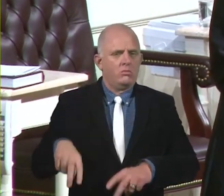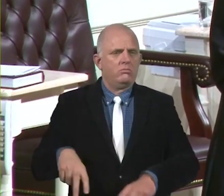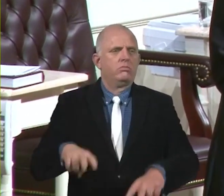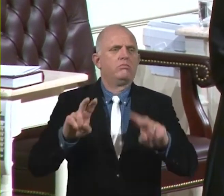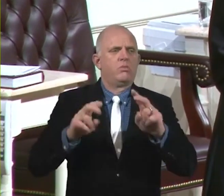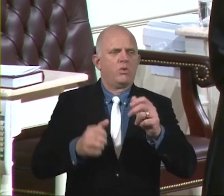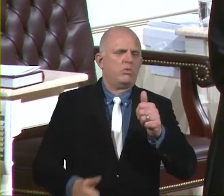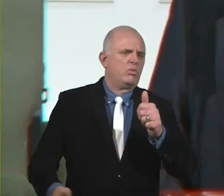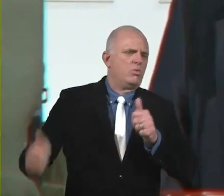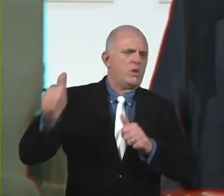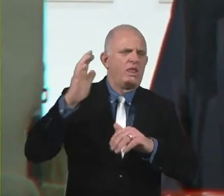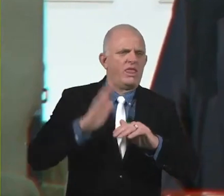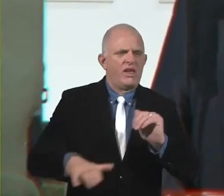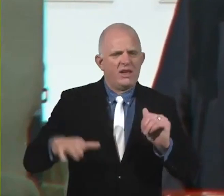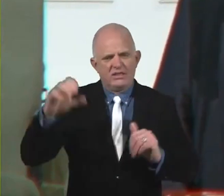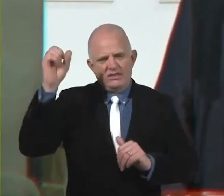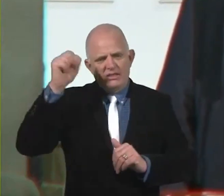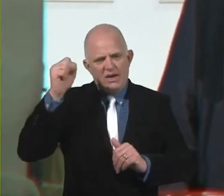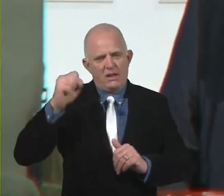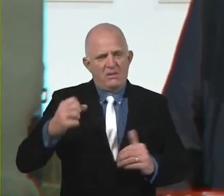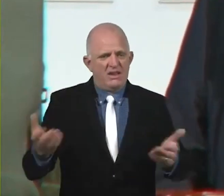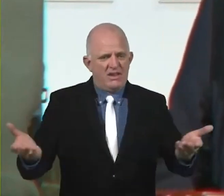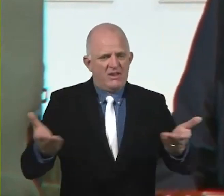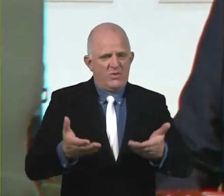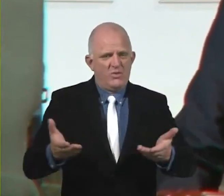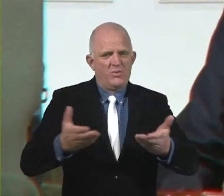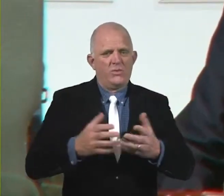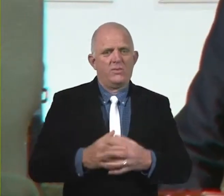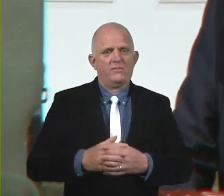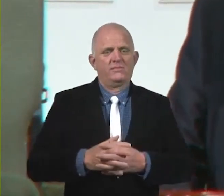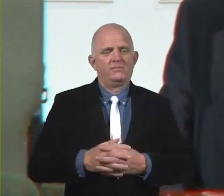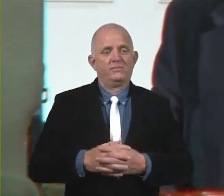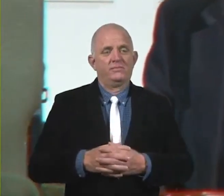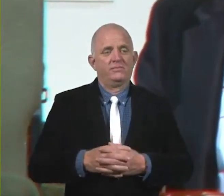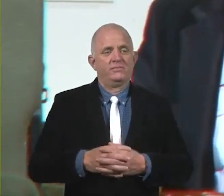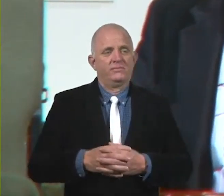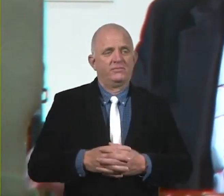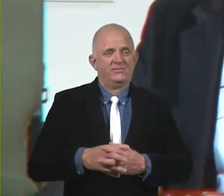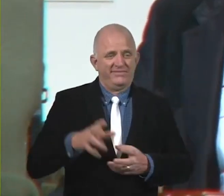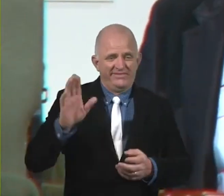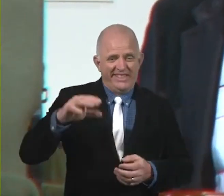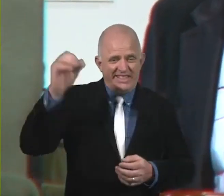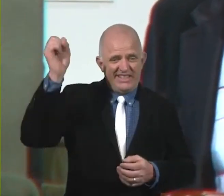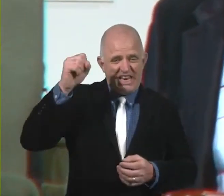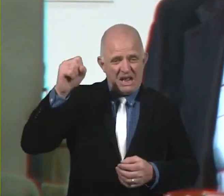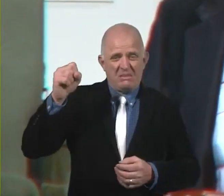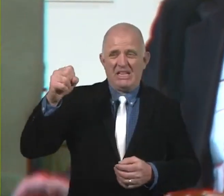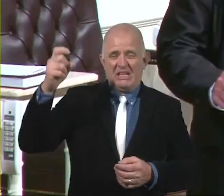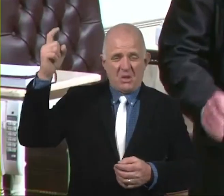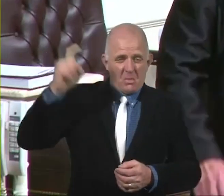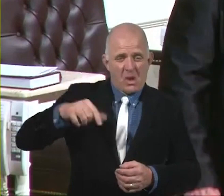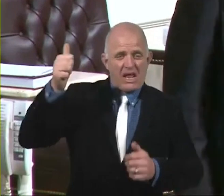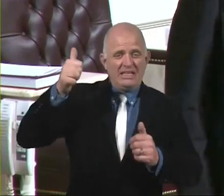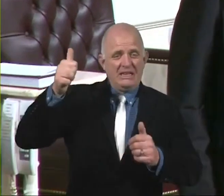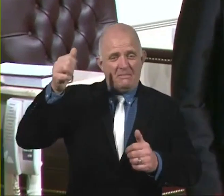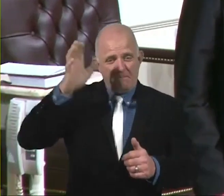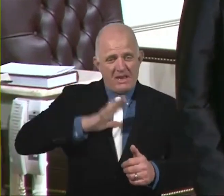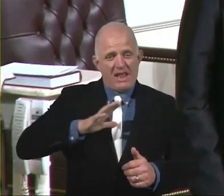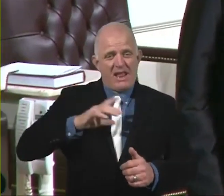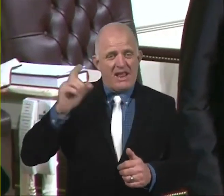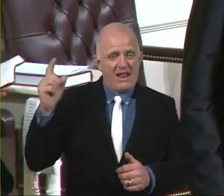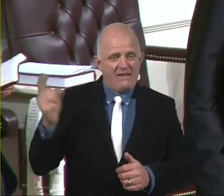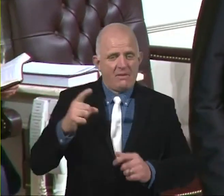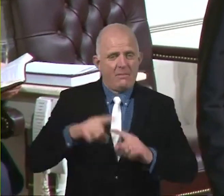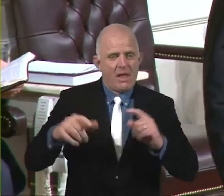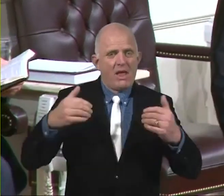than Solomon is here." Yeah. Wisest man on earth. "And greater is the eternal Son of the